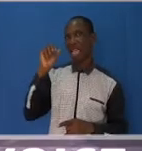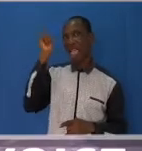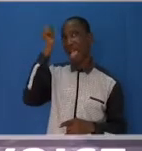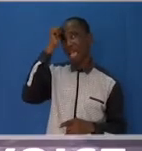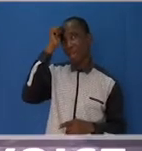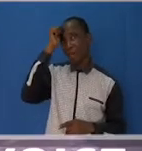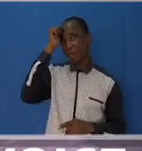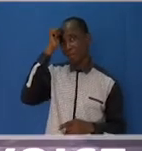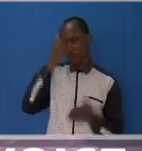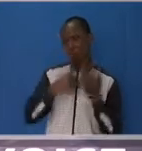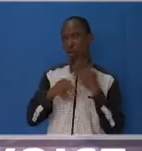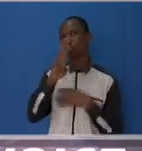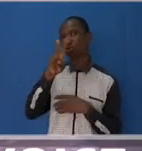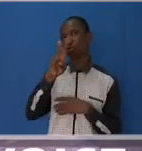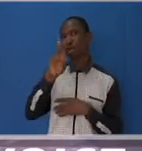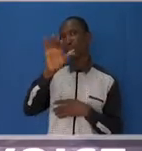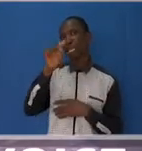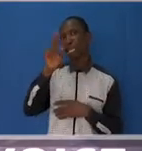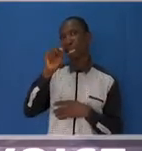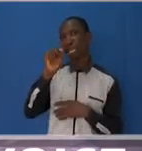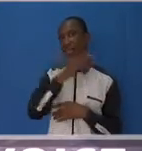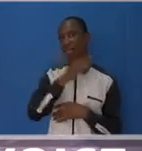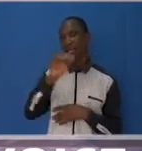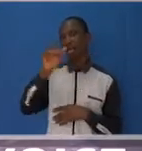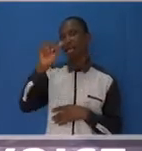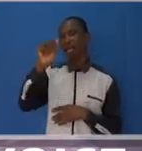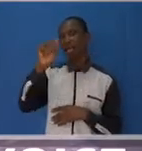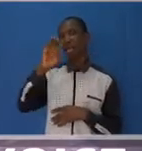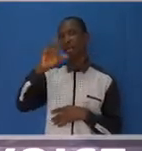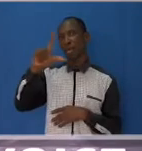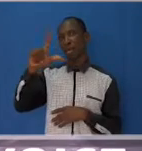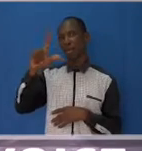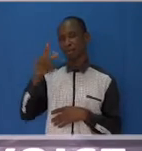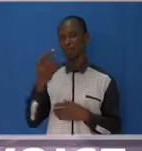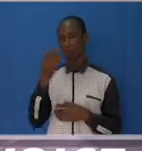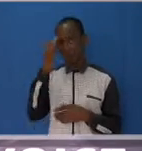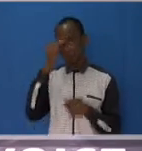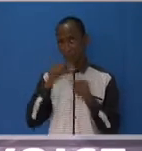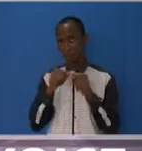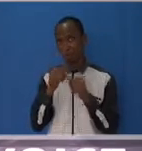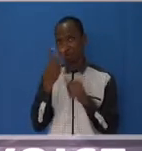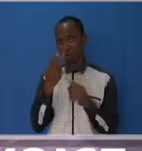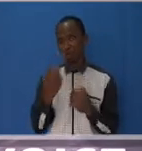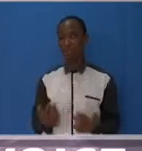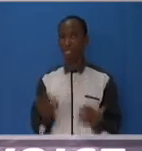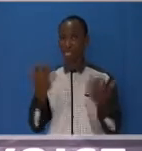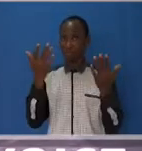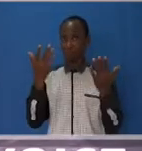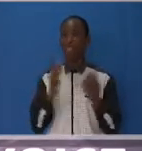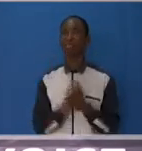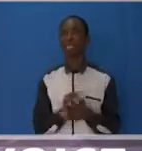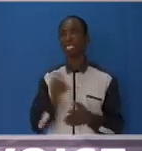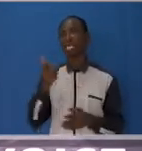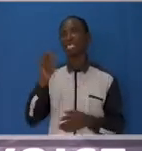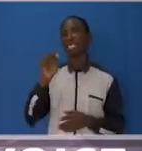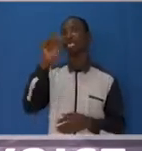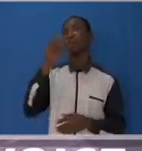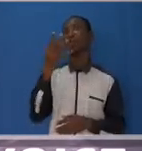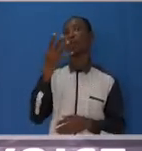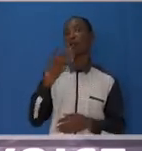no Cain ne Abel omoko bo afode wo Genesis 18:9 Bible chee